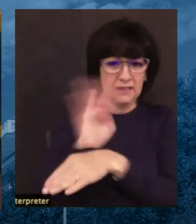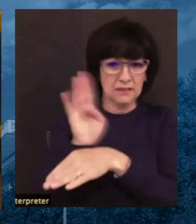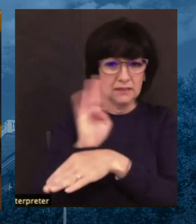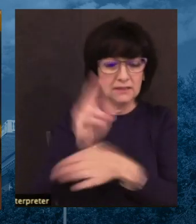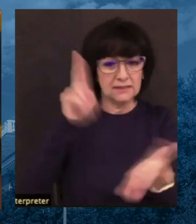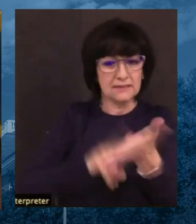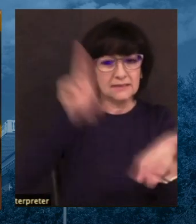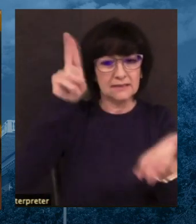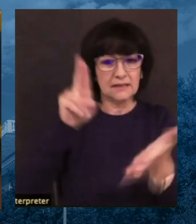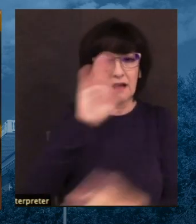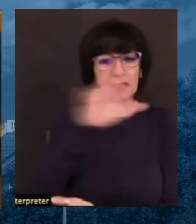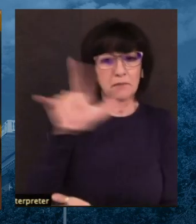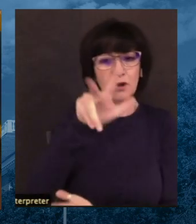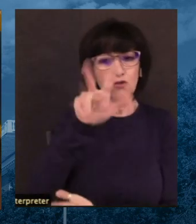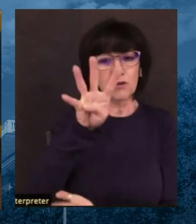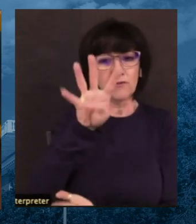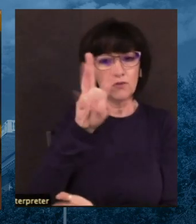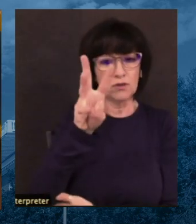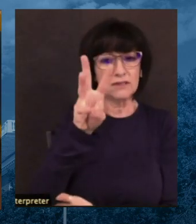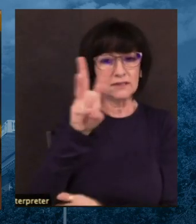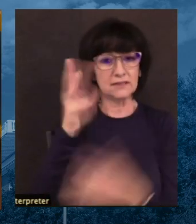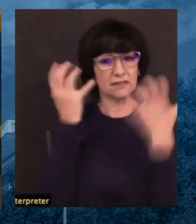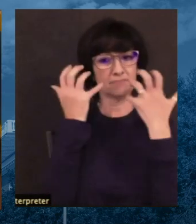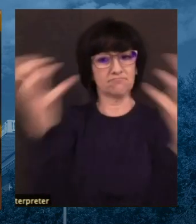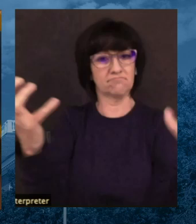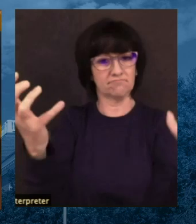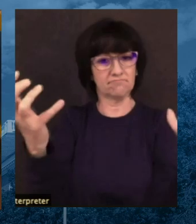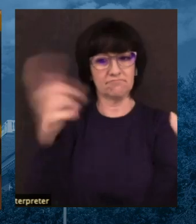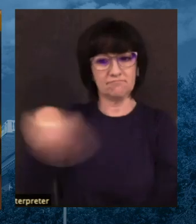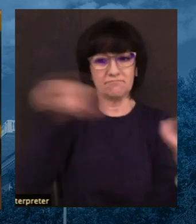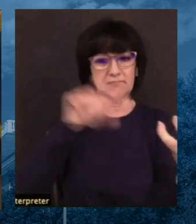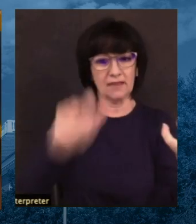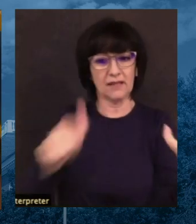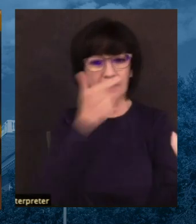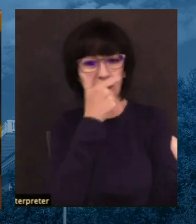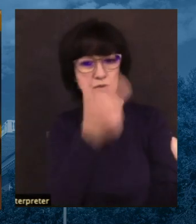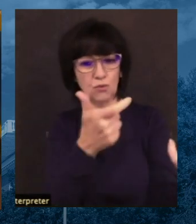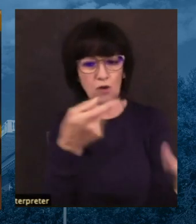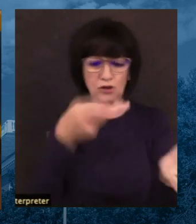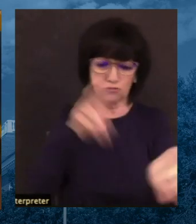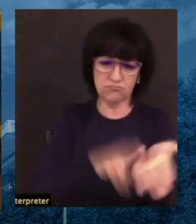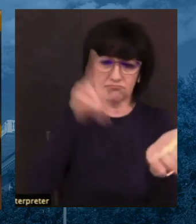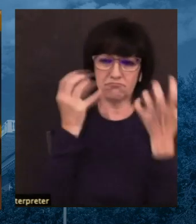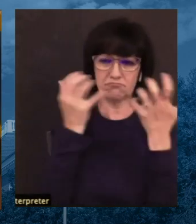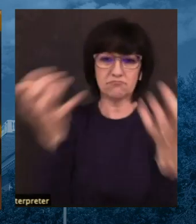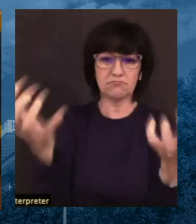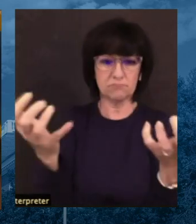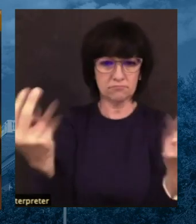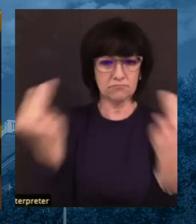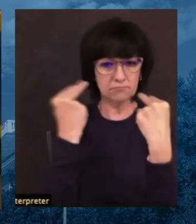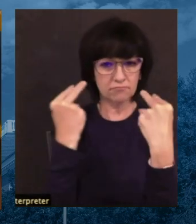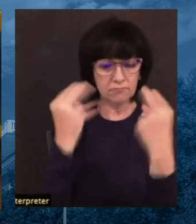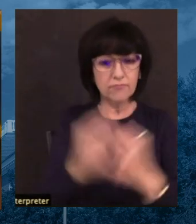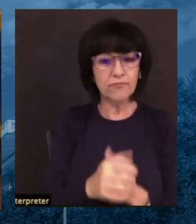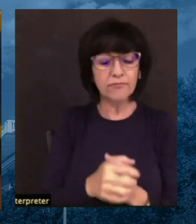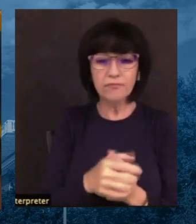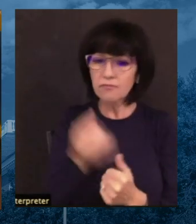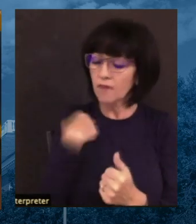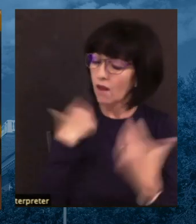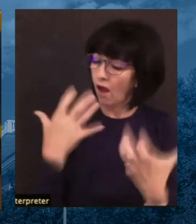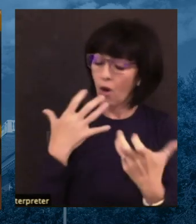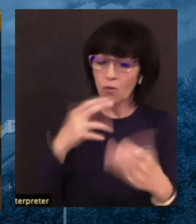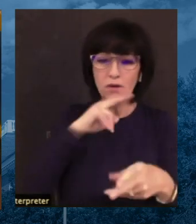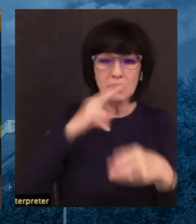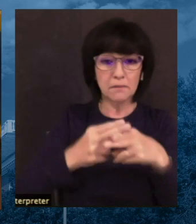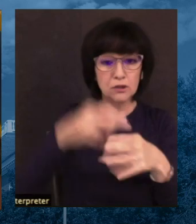of our fellow Delawareans. I just want to begin by saying voting is a right and it's not a privilege, and we